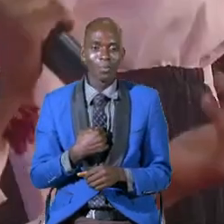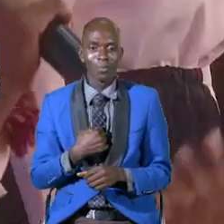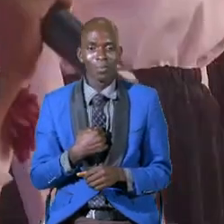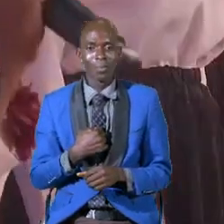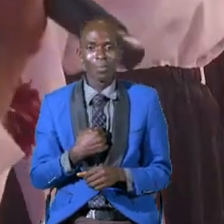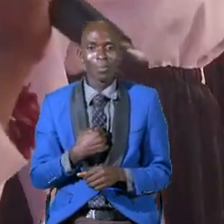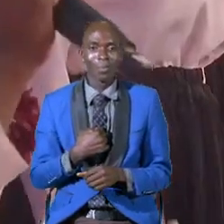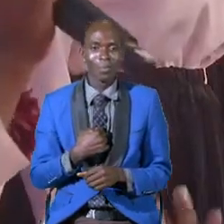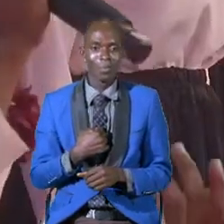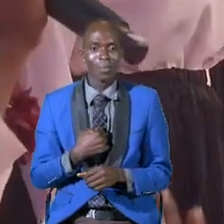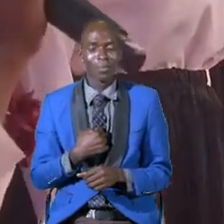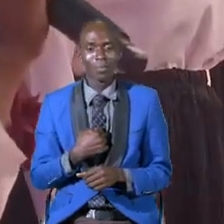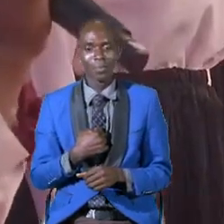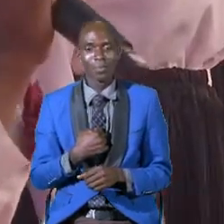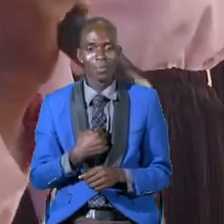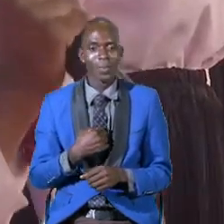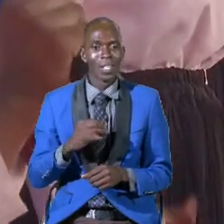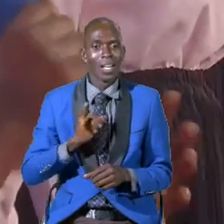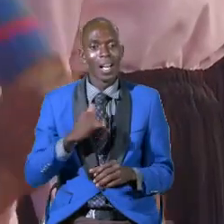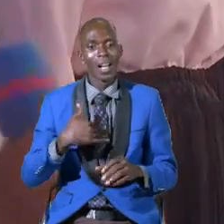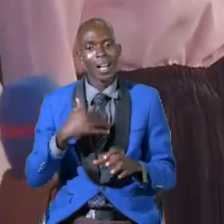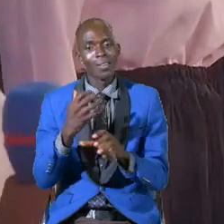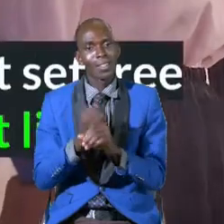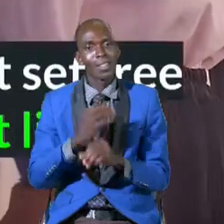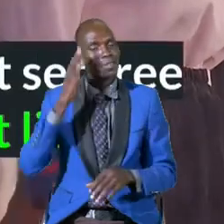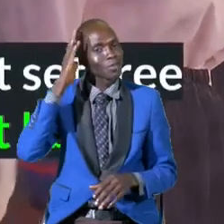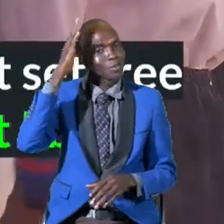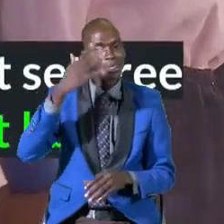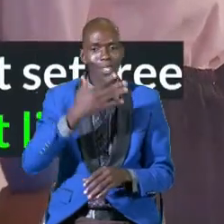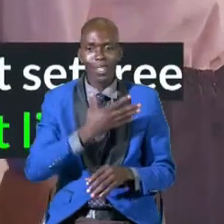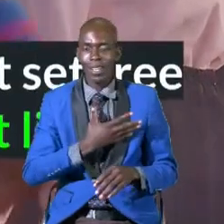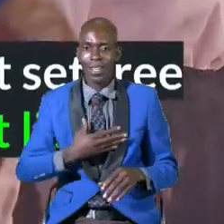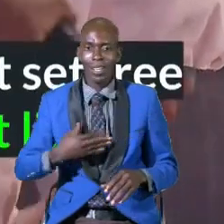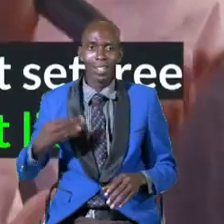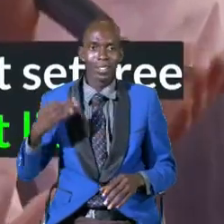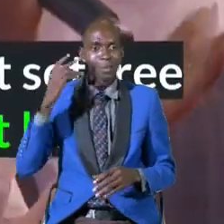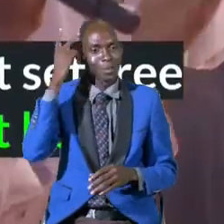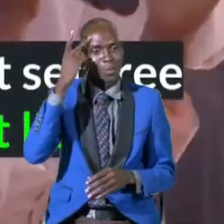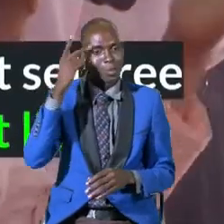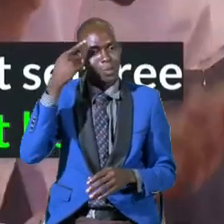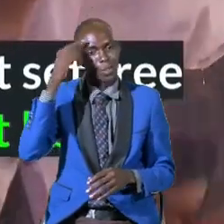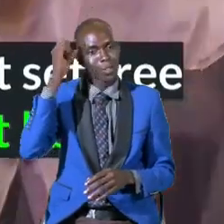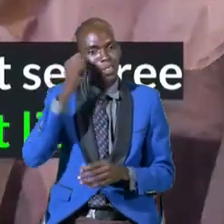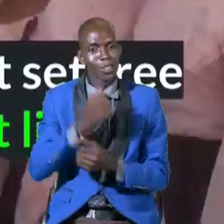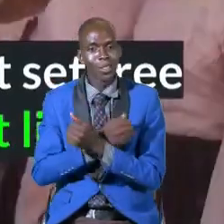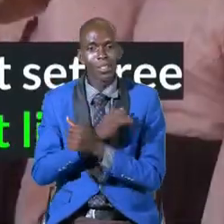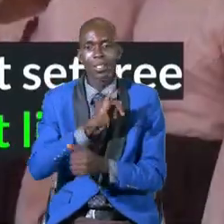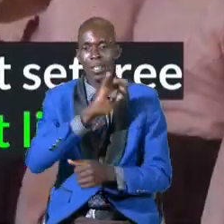last word.